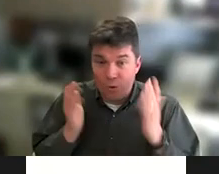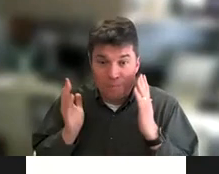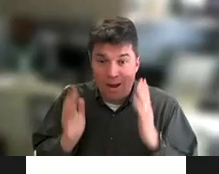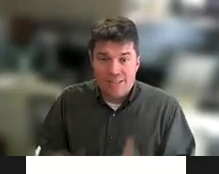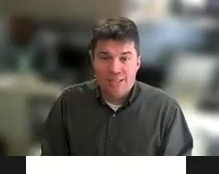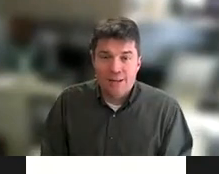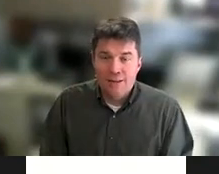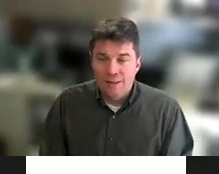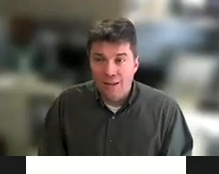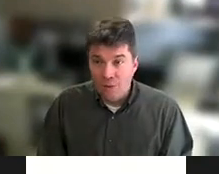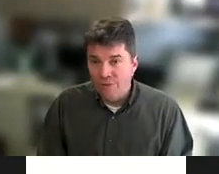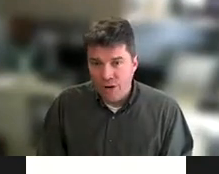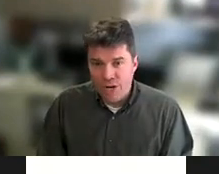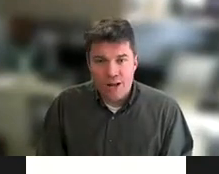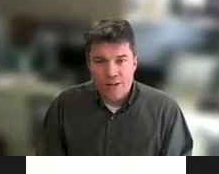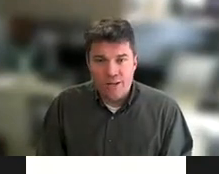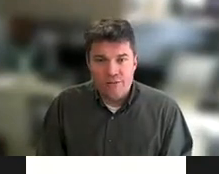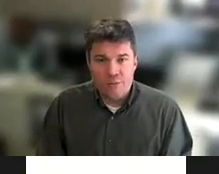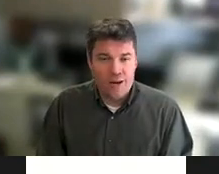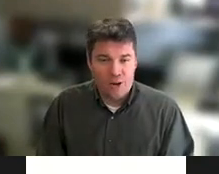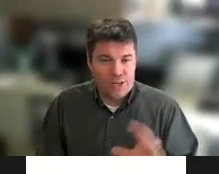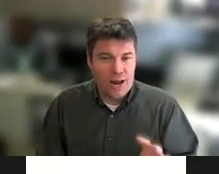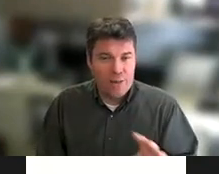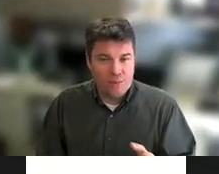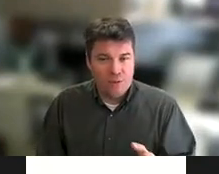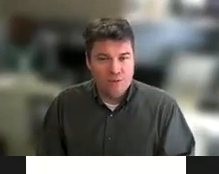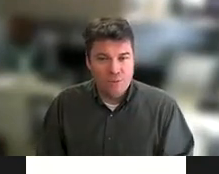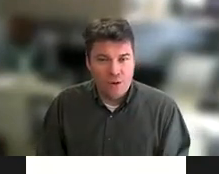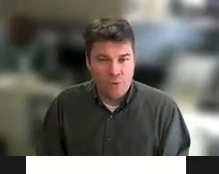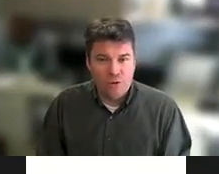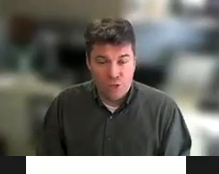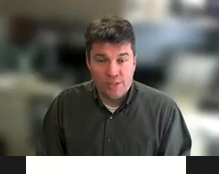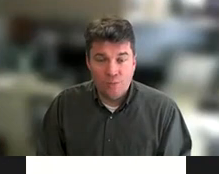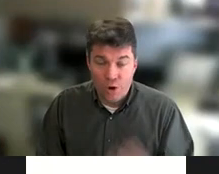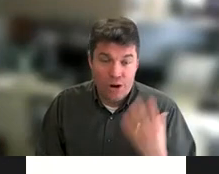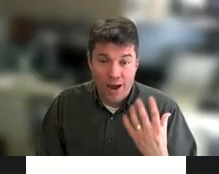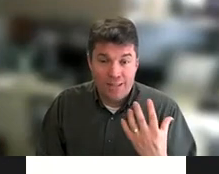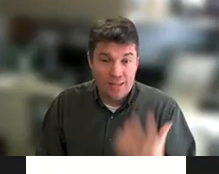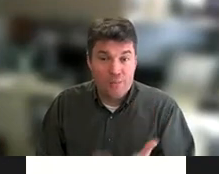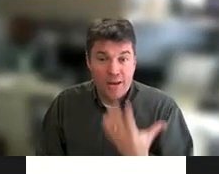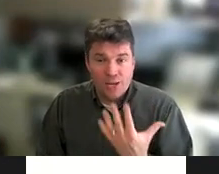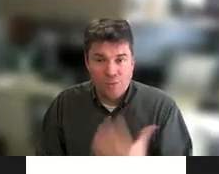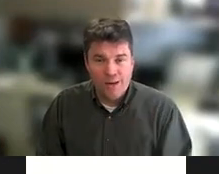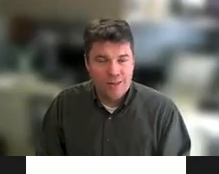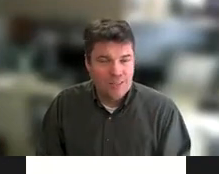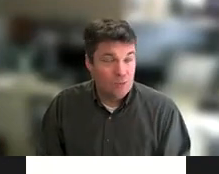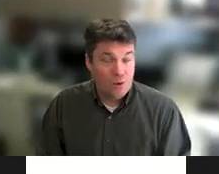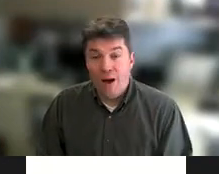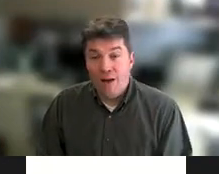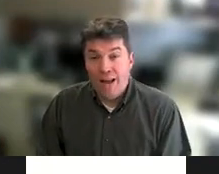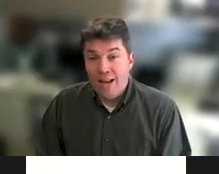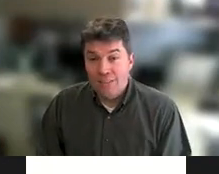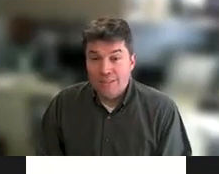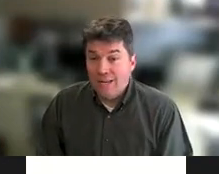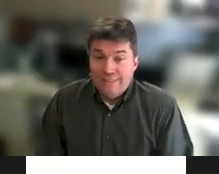and everybody's wearing masks. It was very challenging for me to understand people when they were wearing a mask and speaking to me.